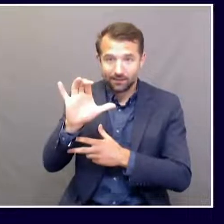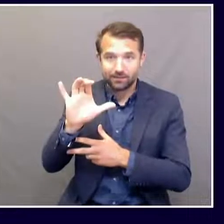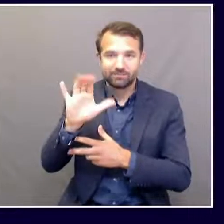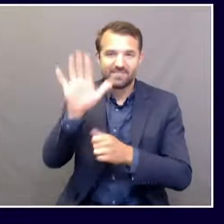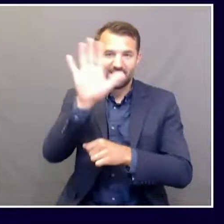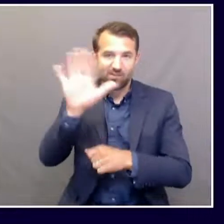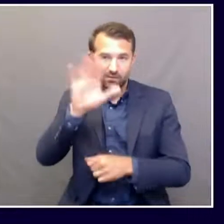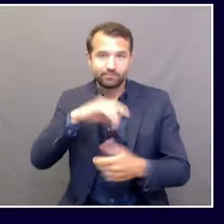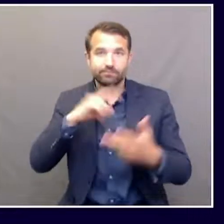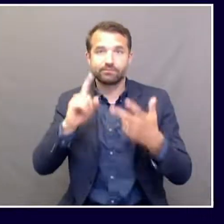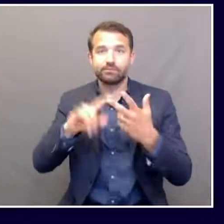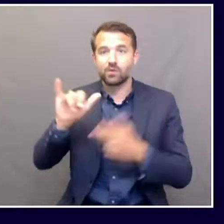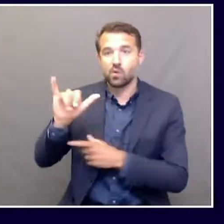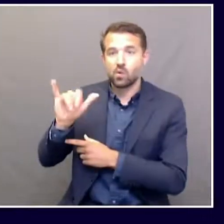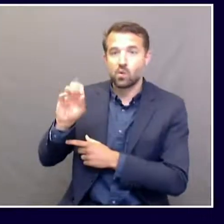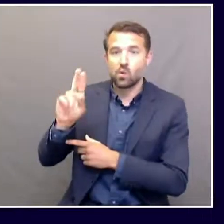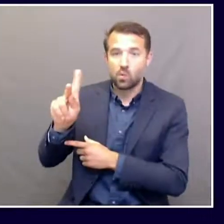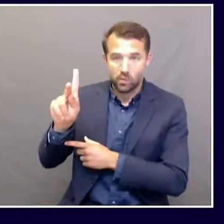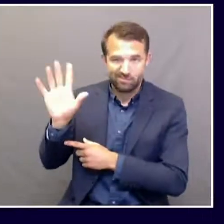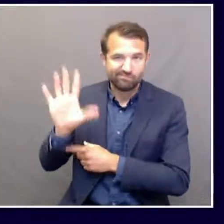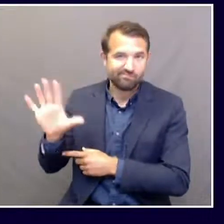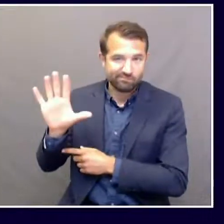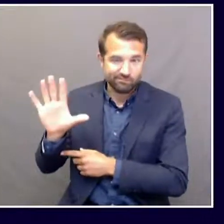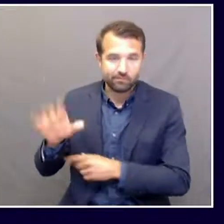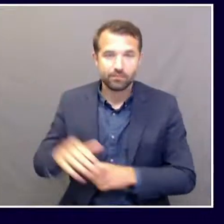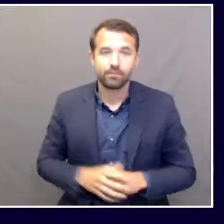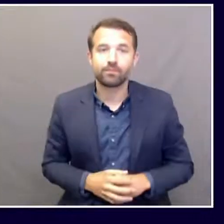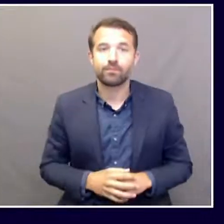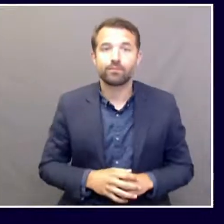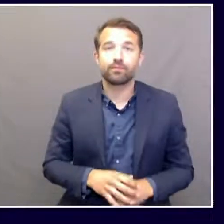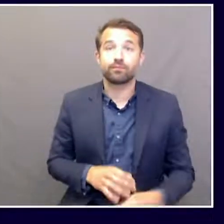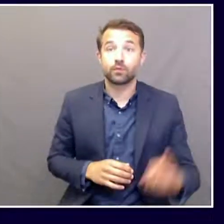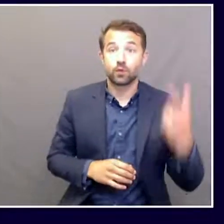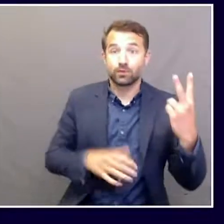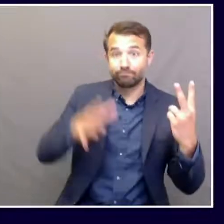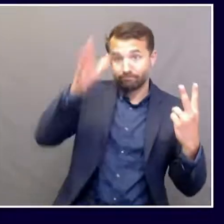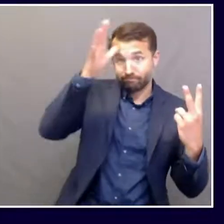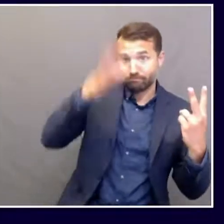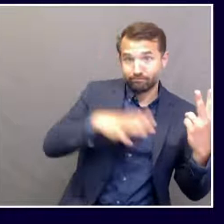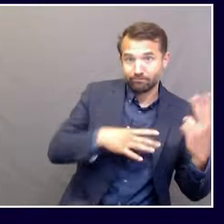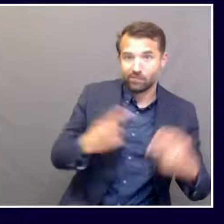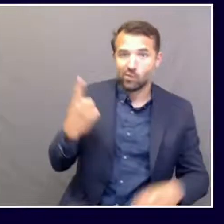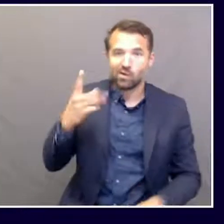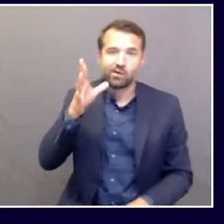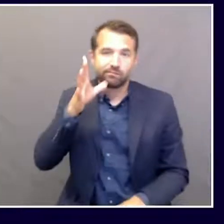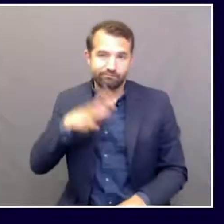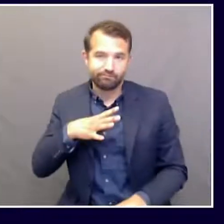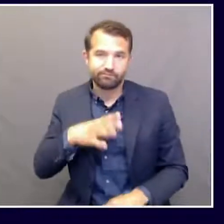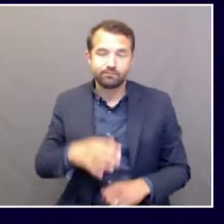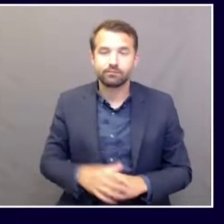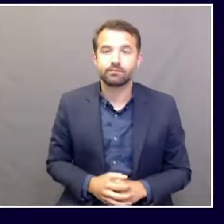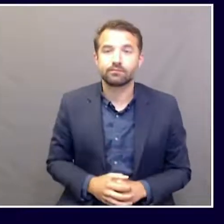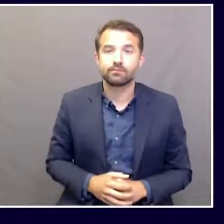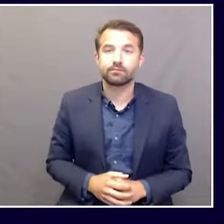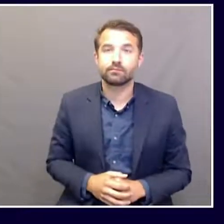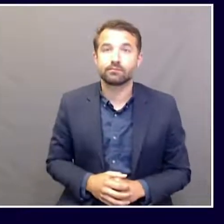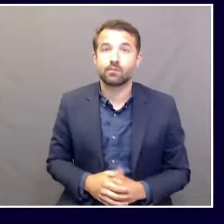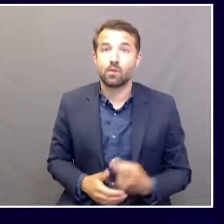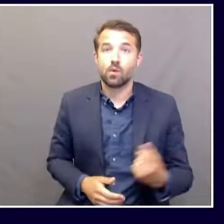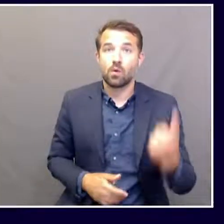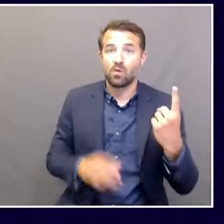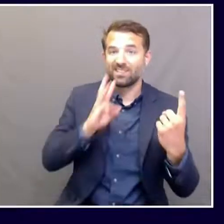woman and 2 were men. One was in their 60s, another in their 70s, and the third in their